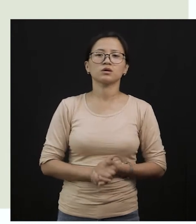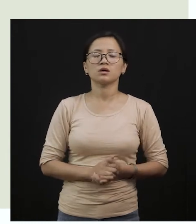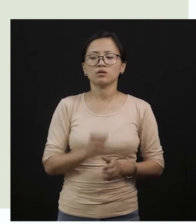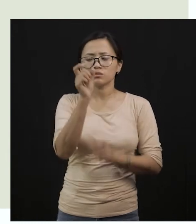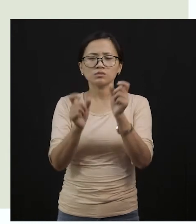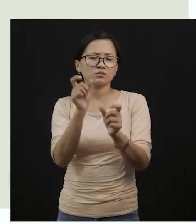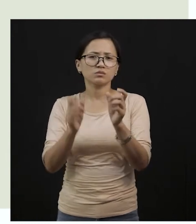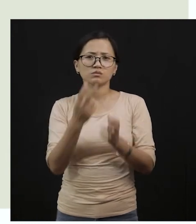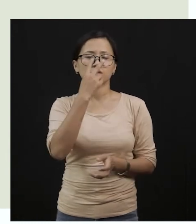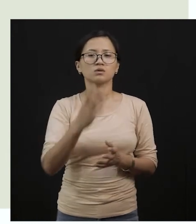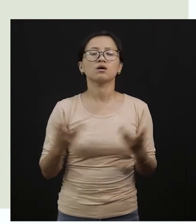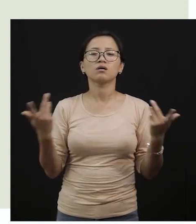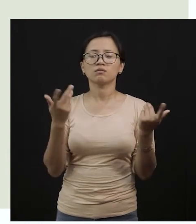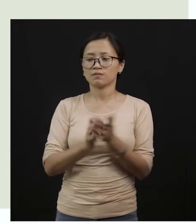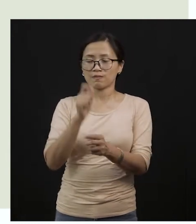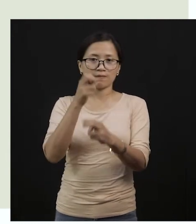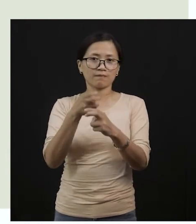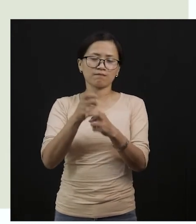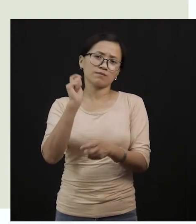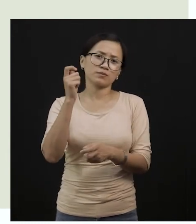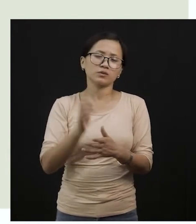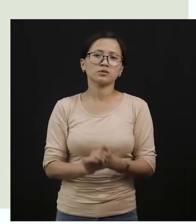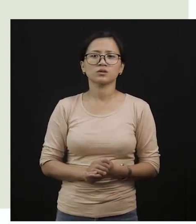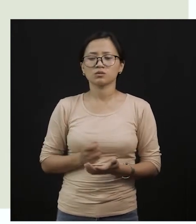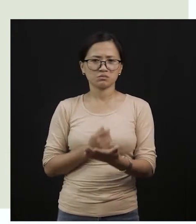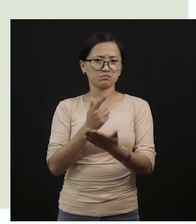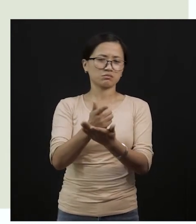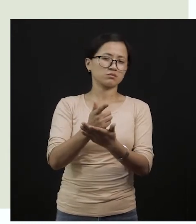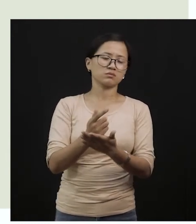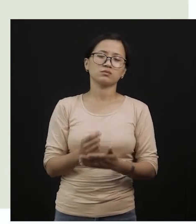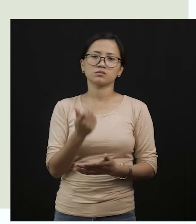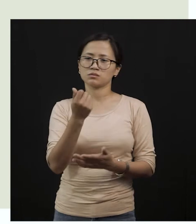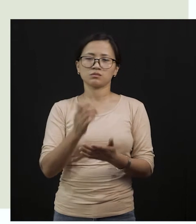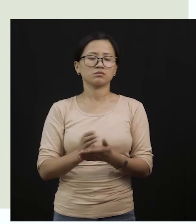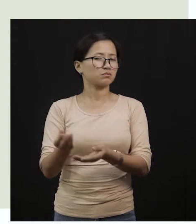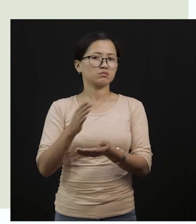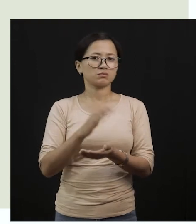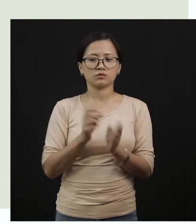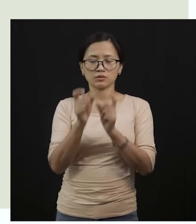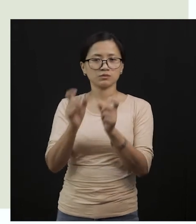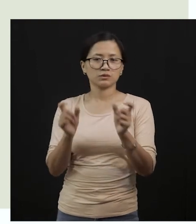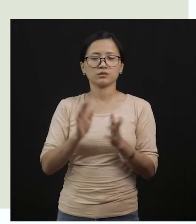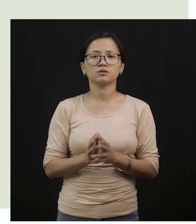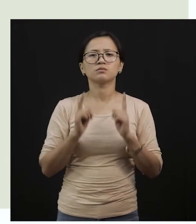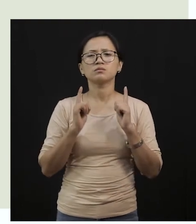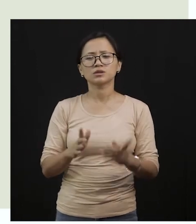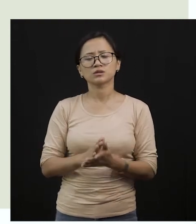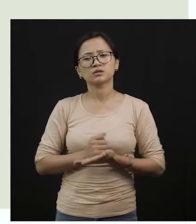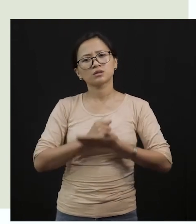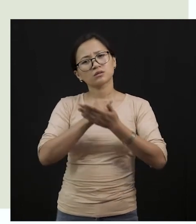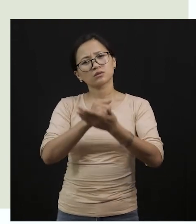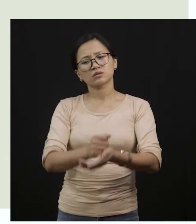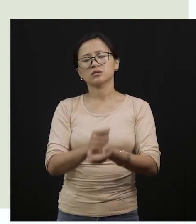saw how hard she was working for the people without any payment. She doesn't get any payment from people, but she just helped